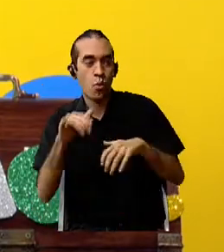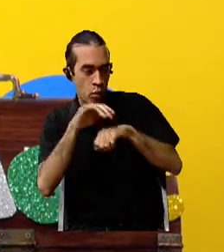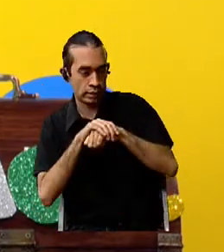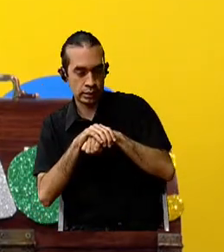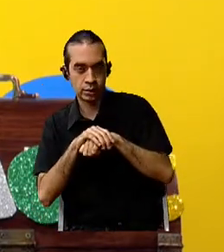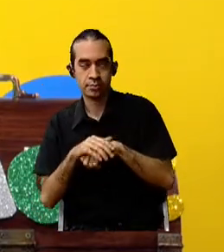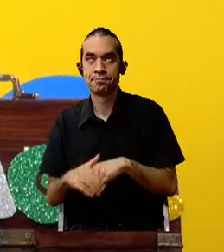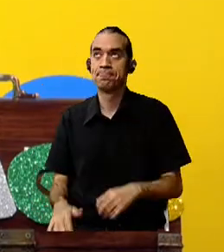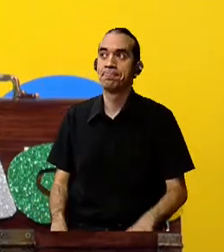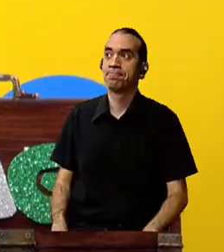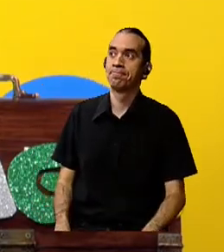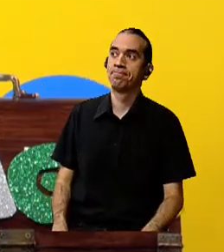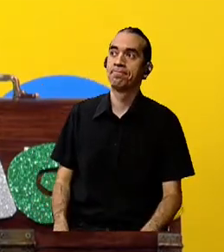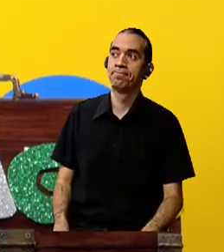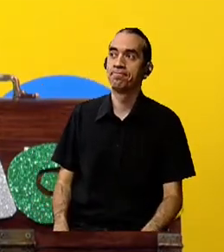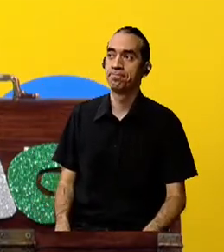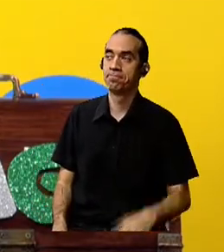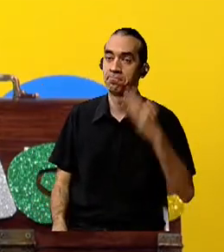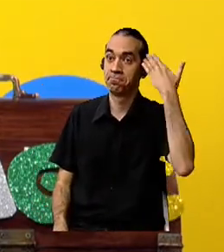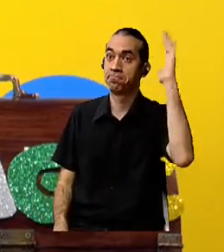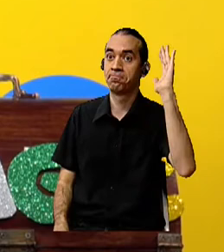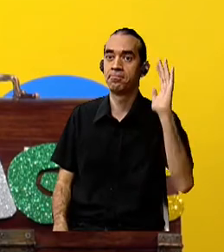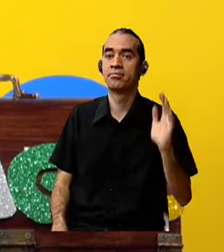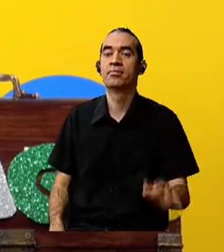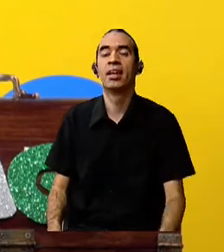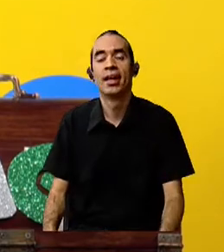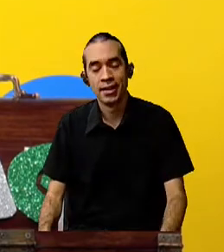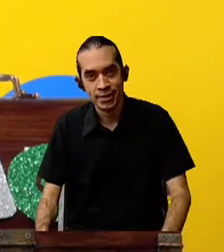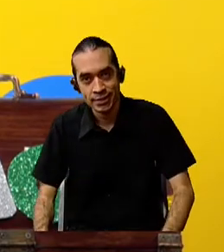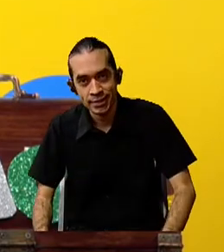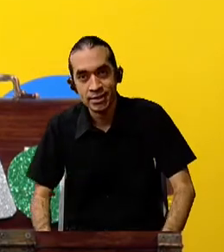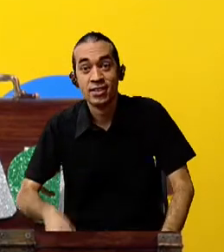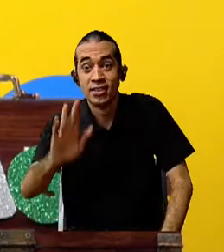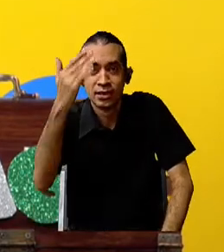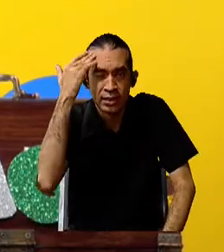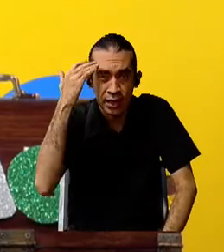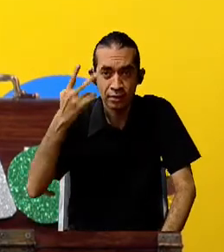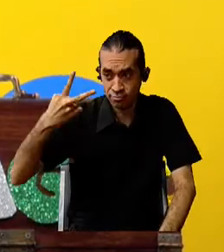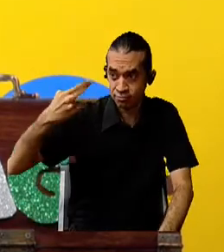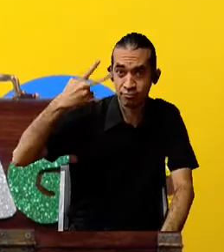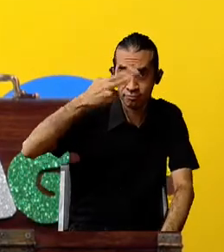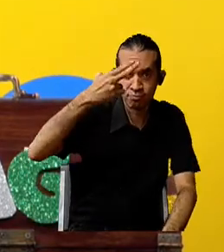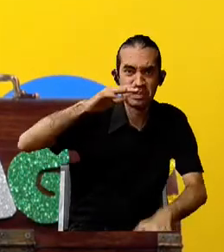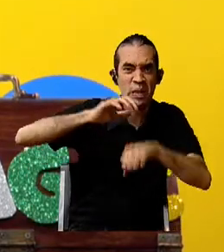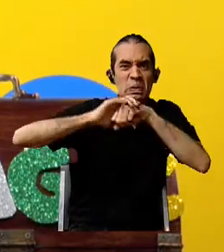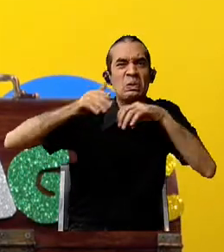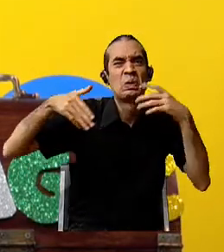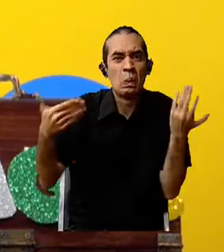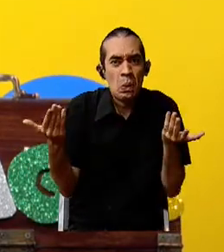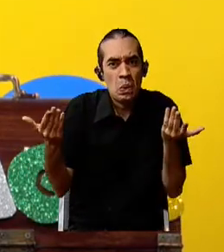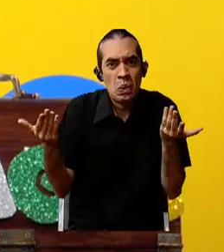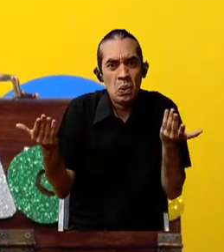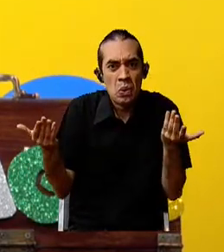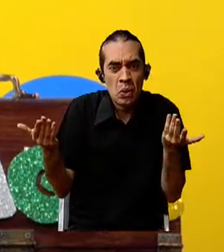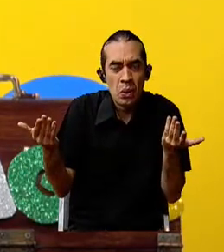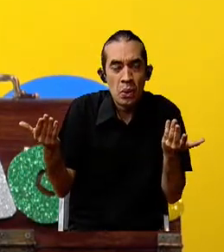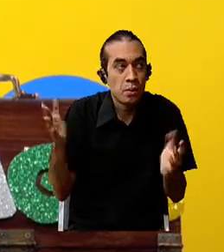English? They're, I don't know. Do you know how to say tijeras in English?